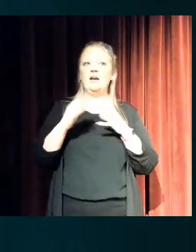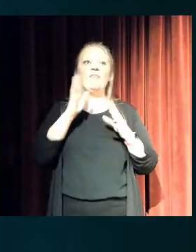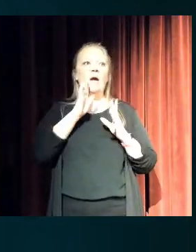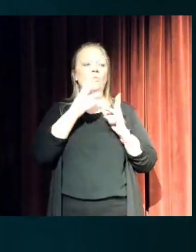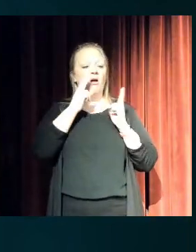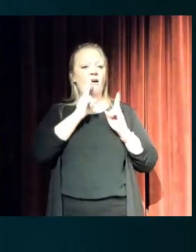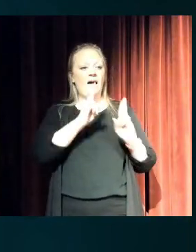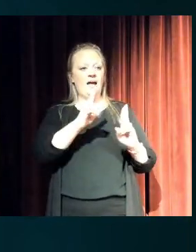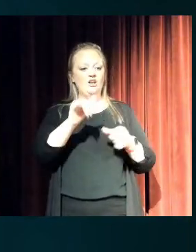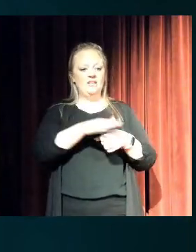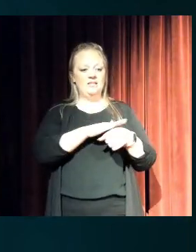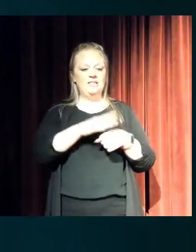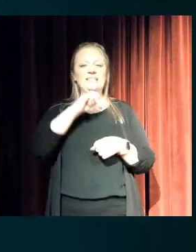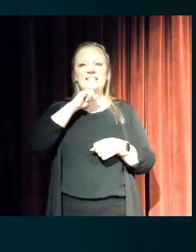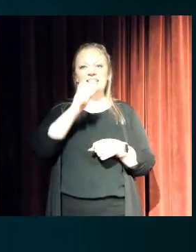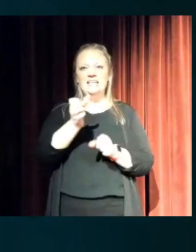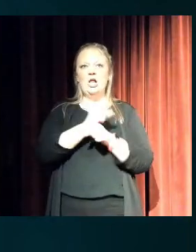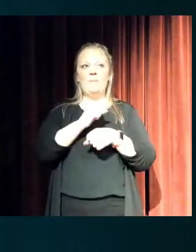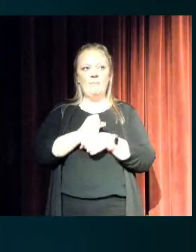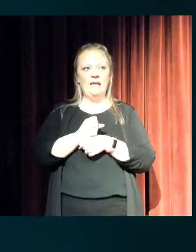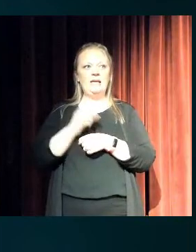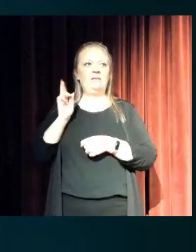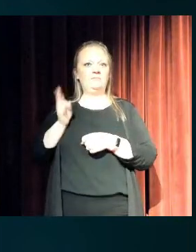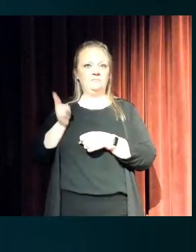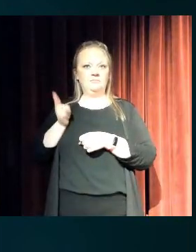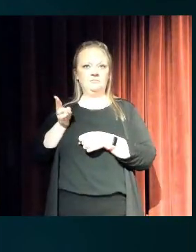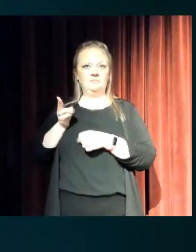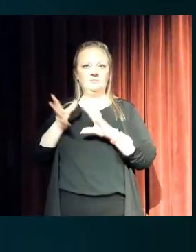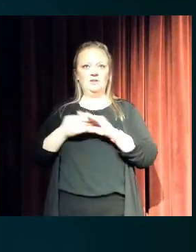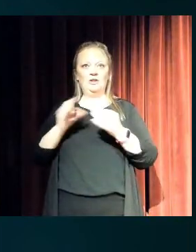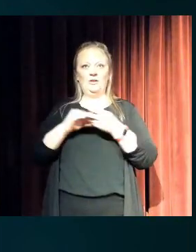the site's steelmaking legacy.